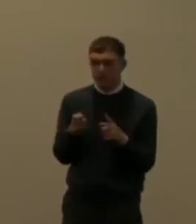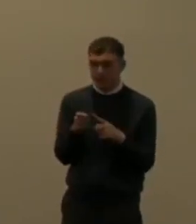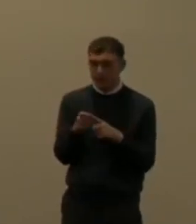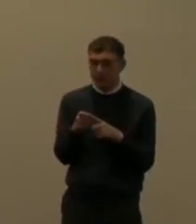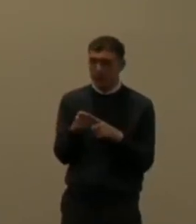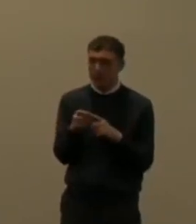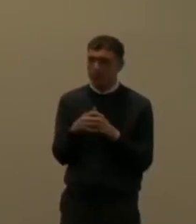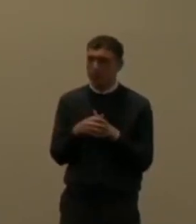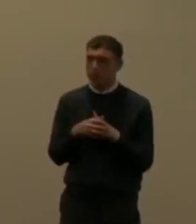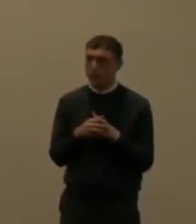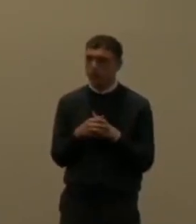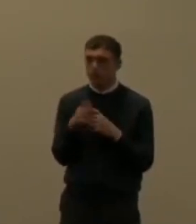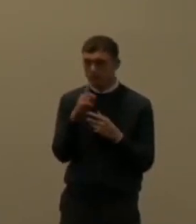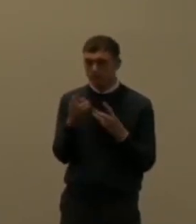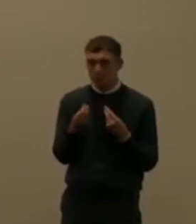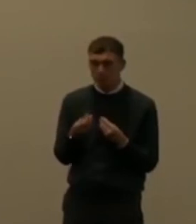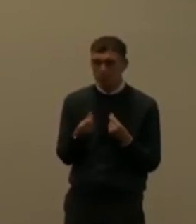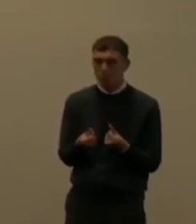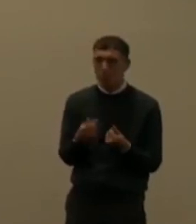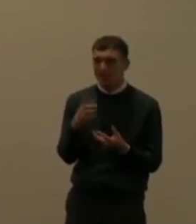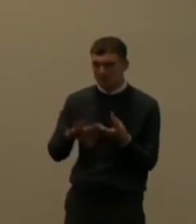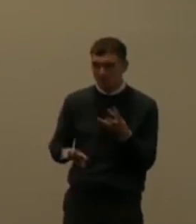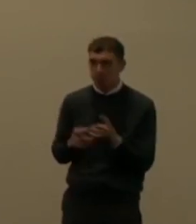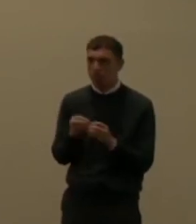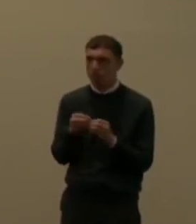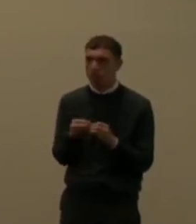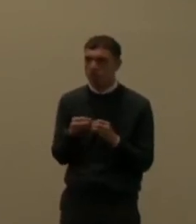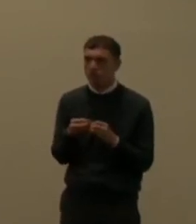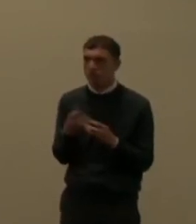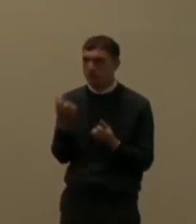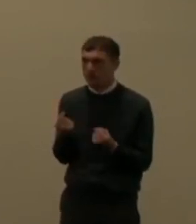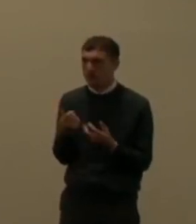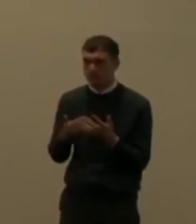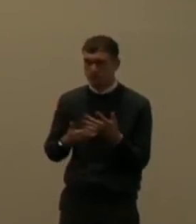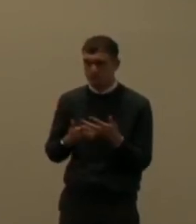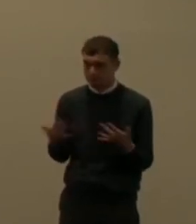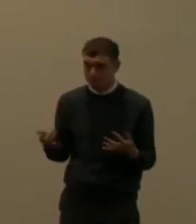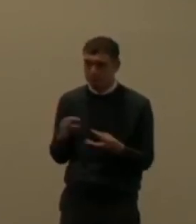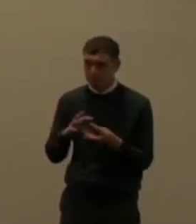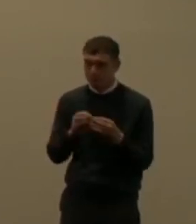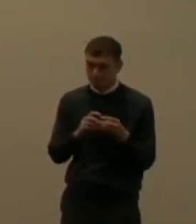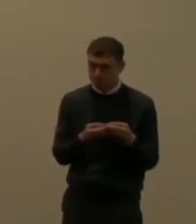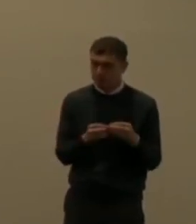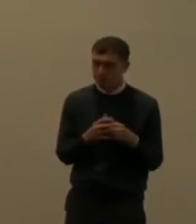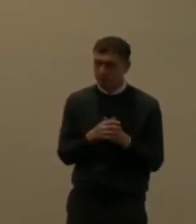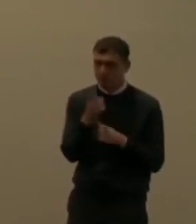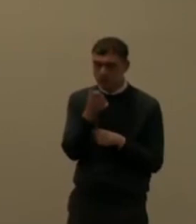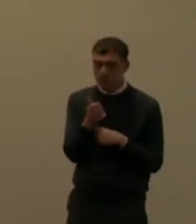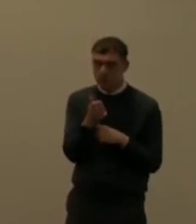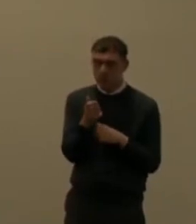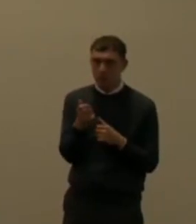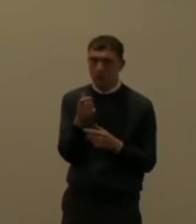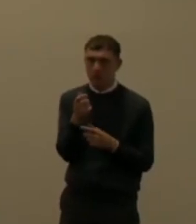isolated solutions that we are creating. I'm sure that we are creating many of them, and to be able to bring it to